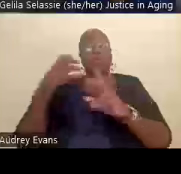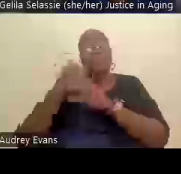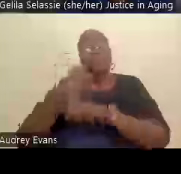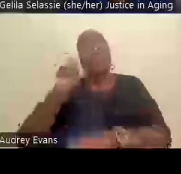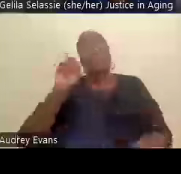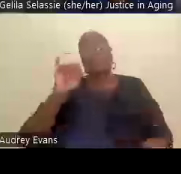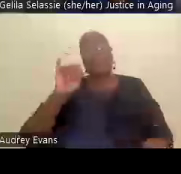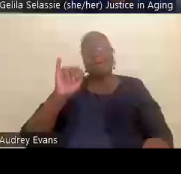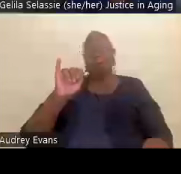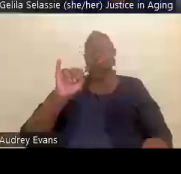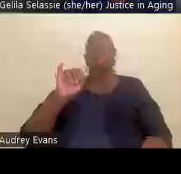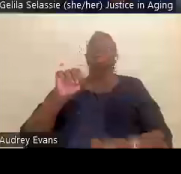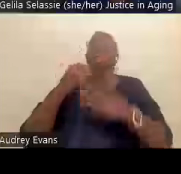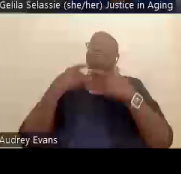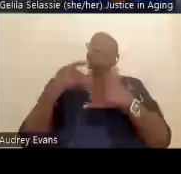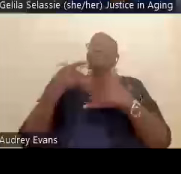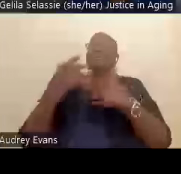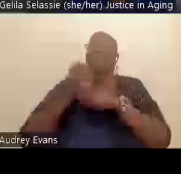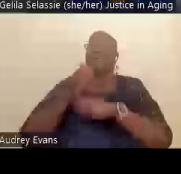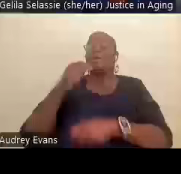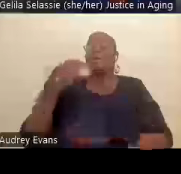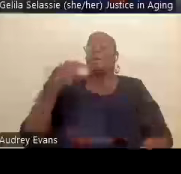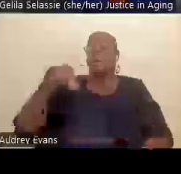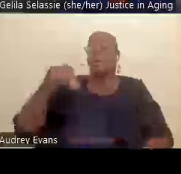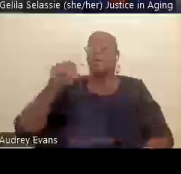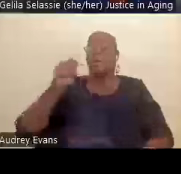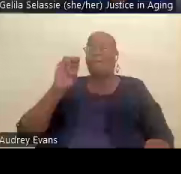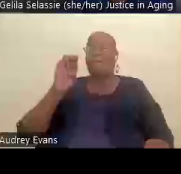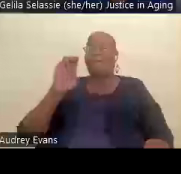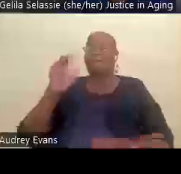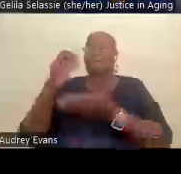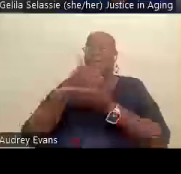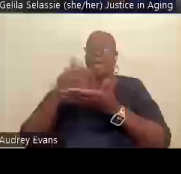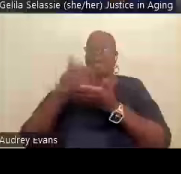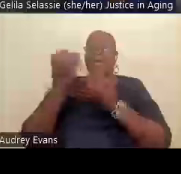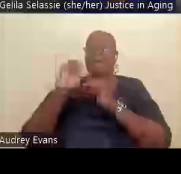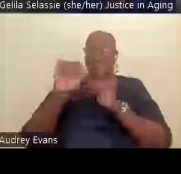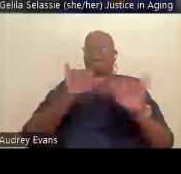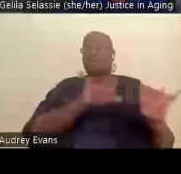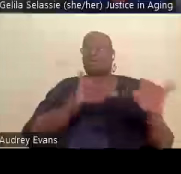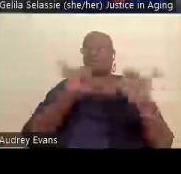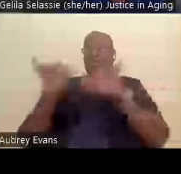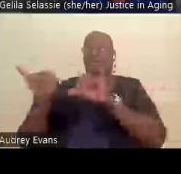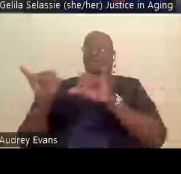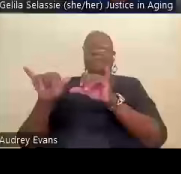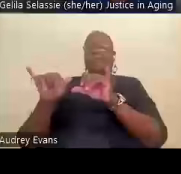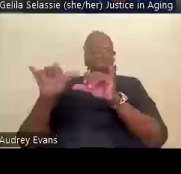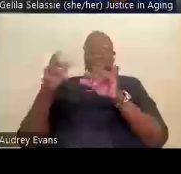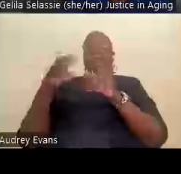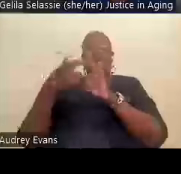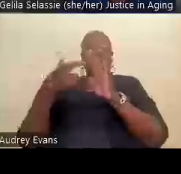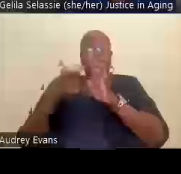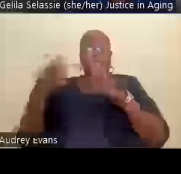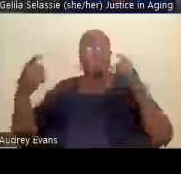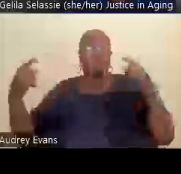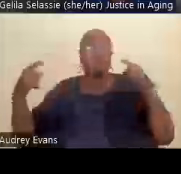are generally eligible for QMB as well because the income limits are similar. So the streamlining rule requires